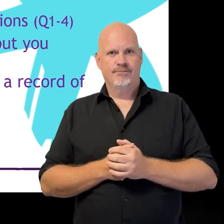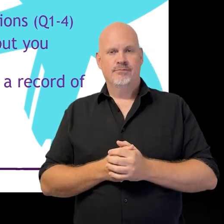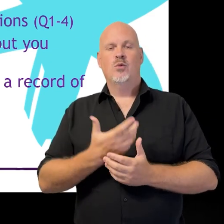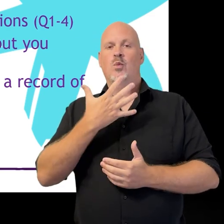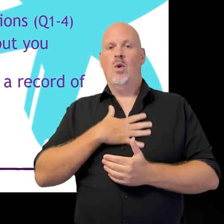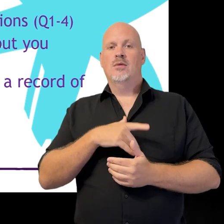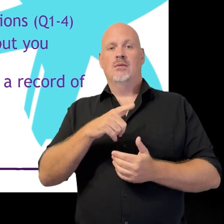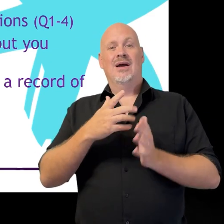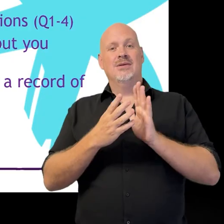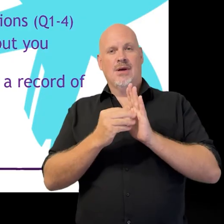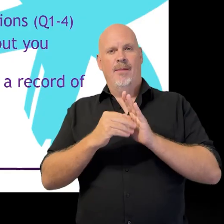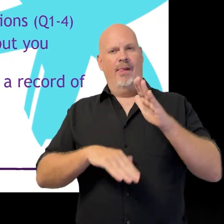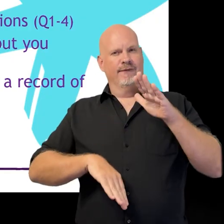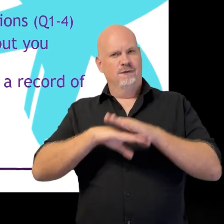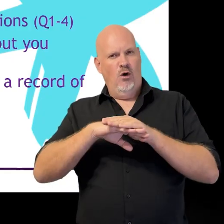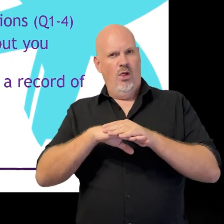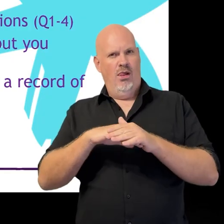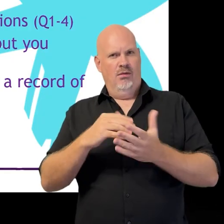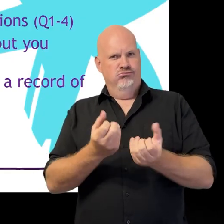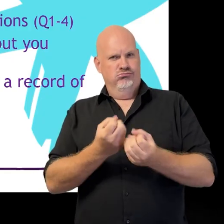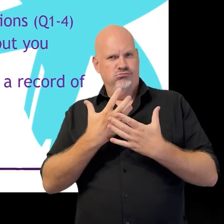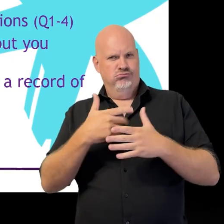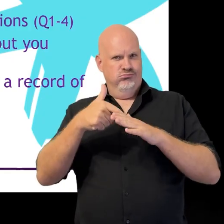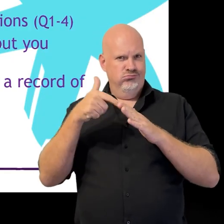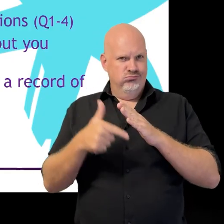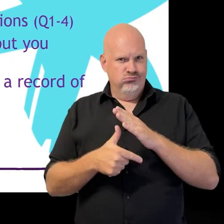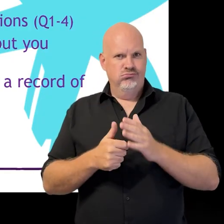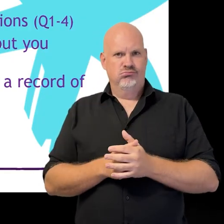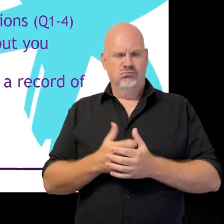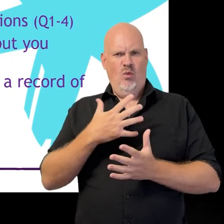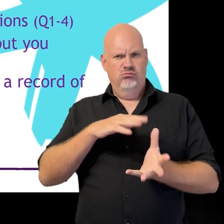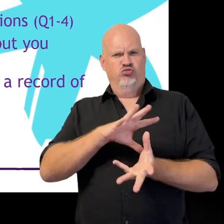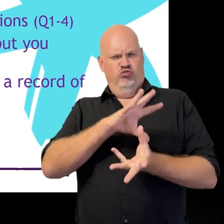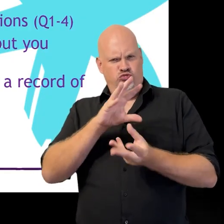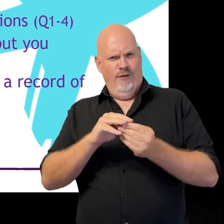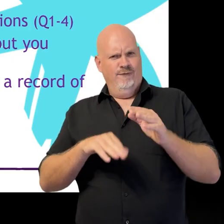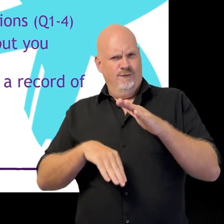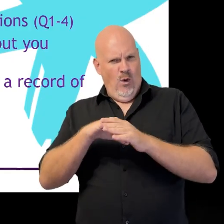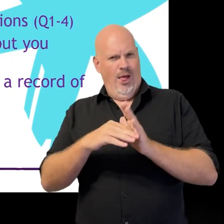4 questions and the instruction, in turn next.